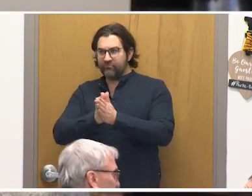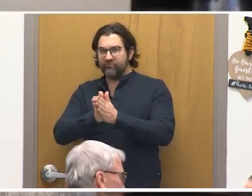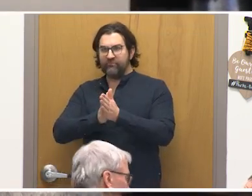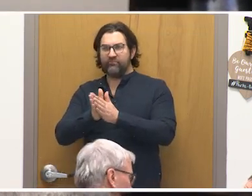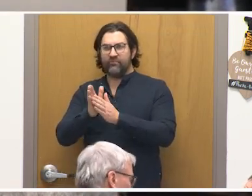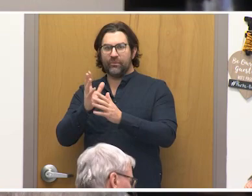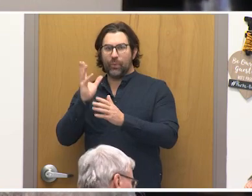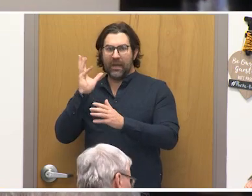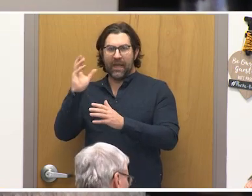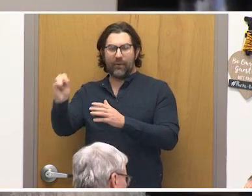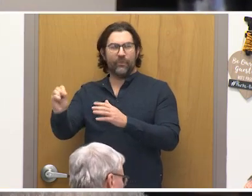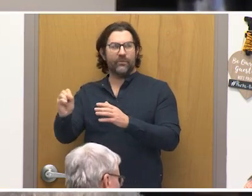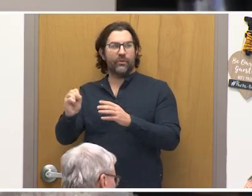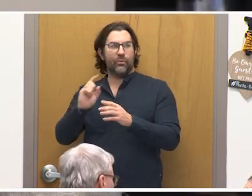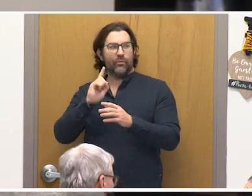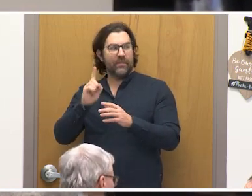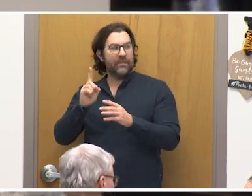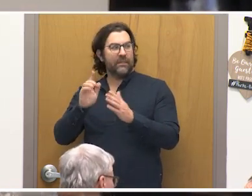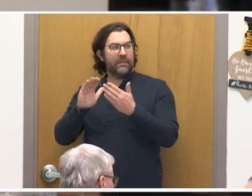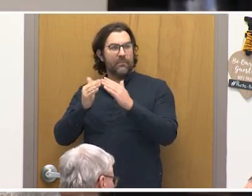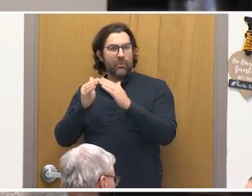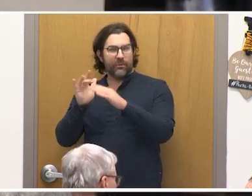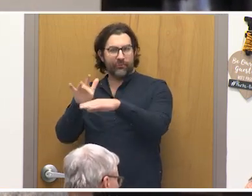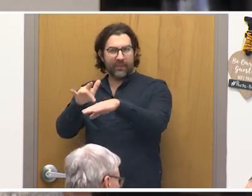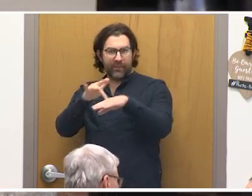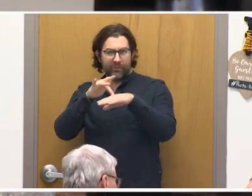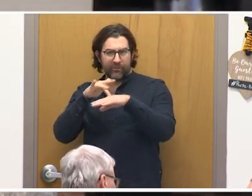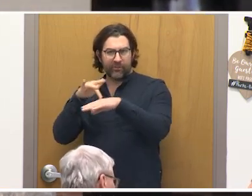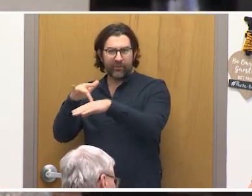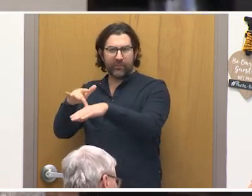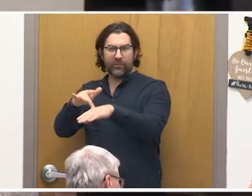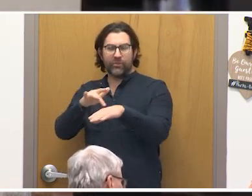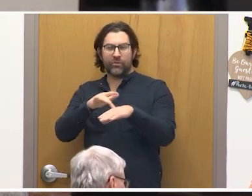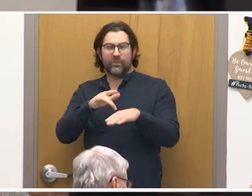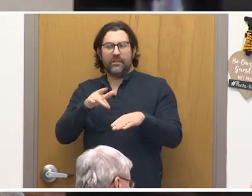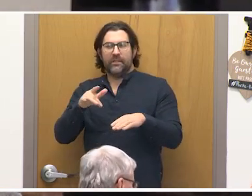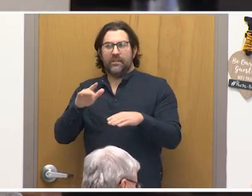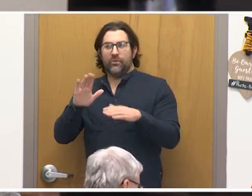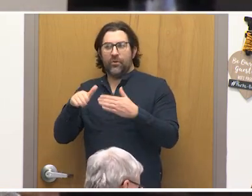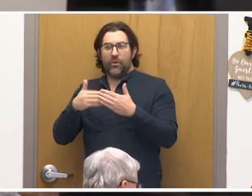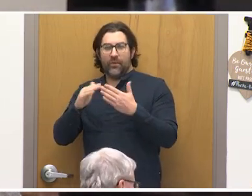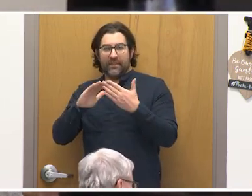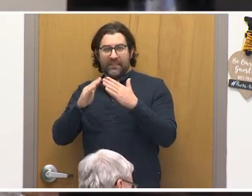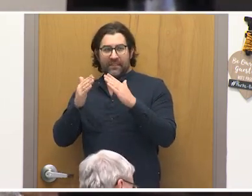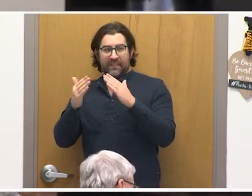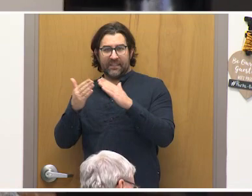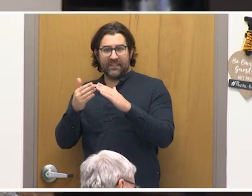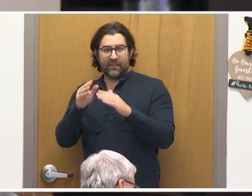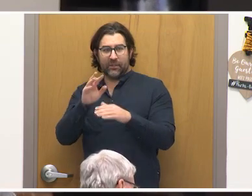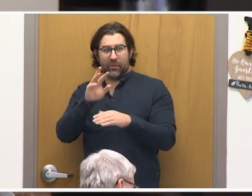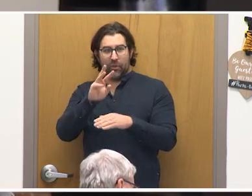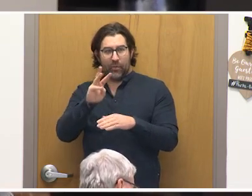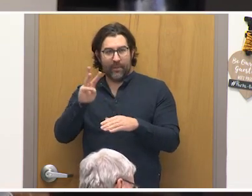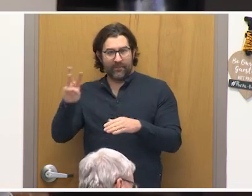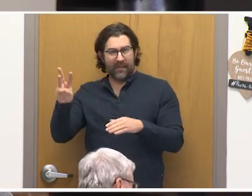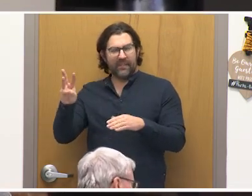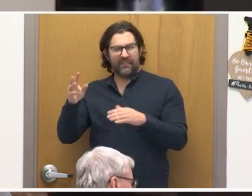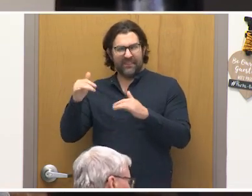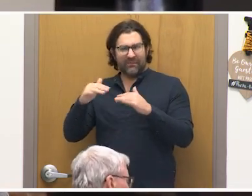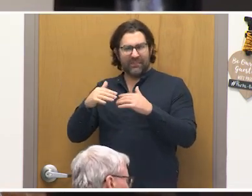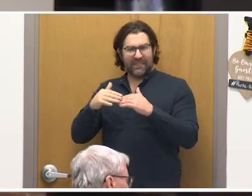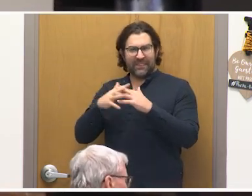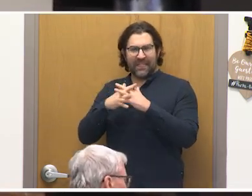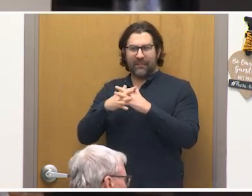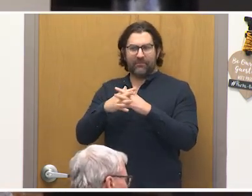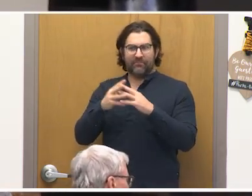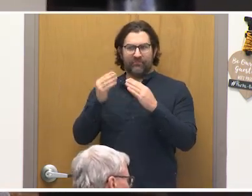out, to all the communities and all, like the city's a website mechanism is still getting set up. There's not